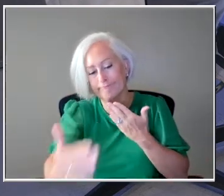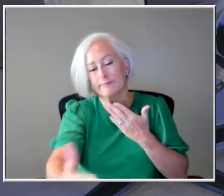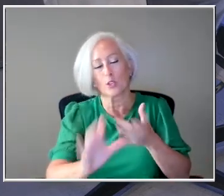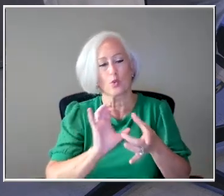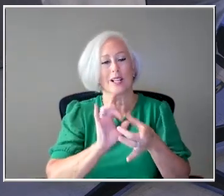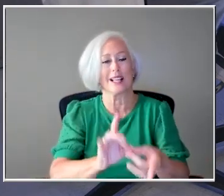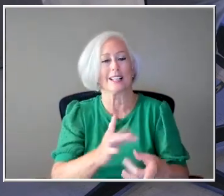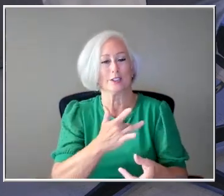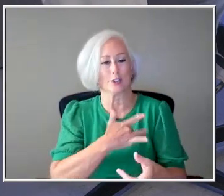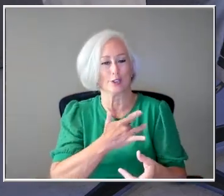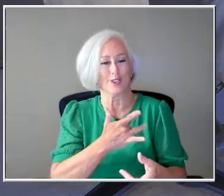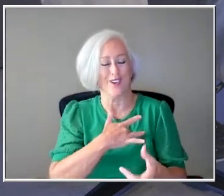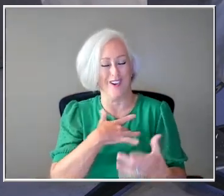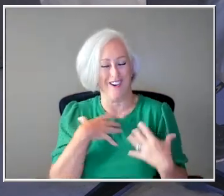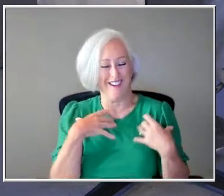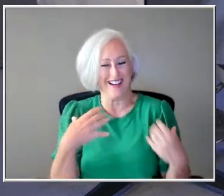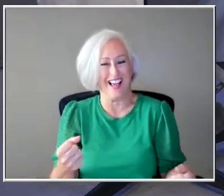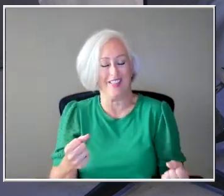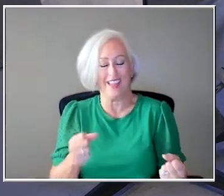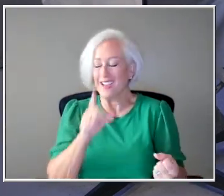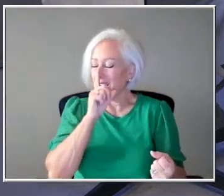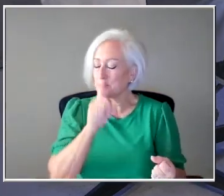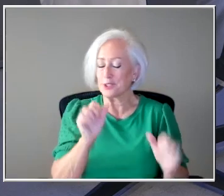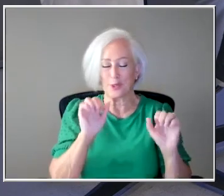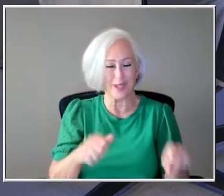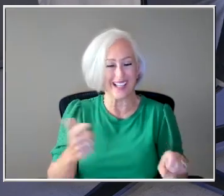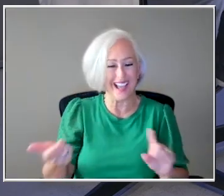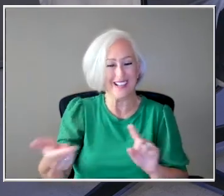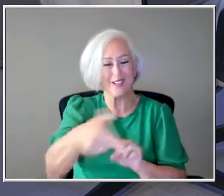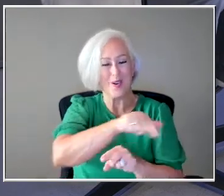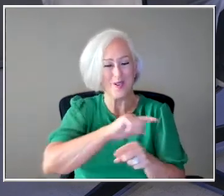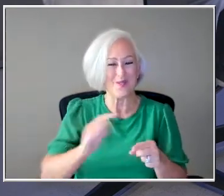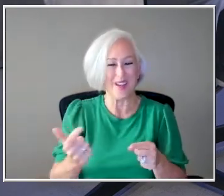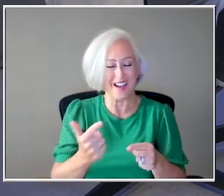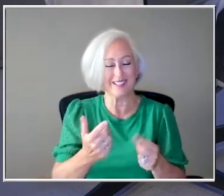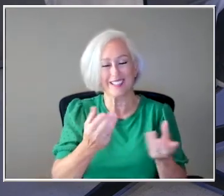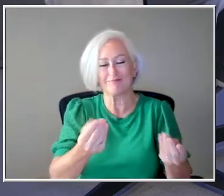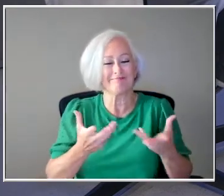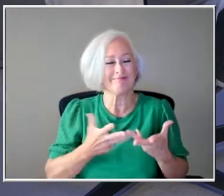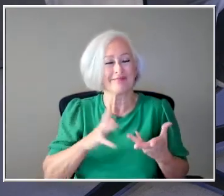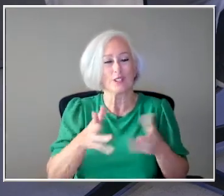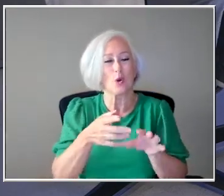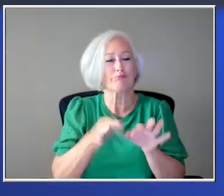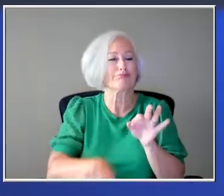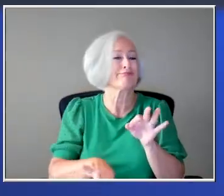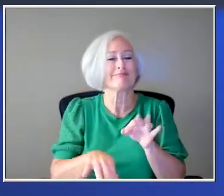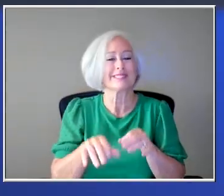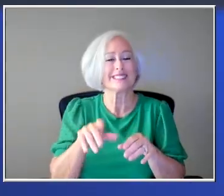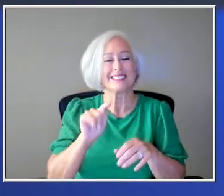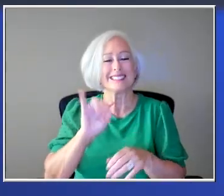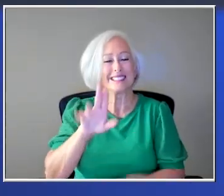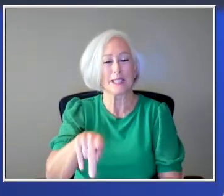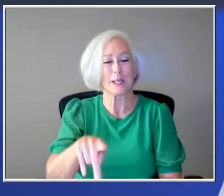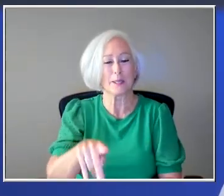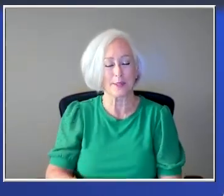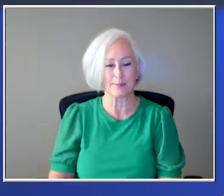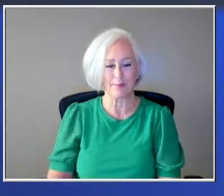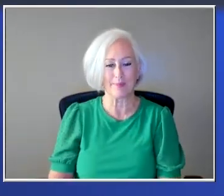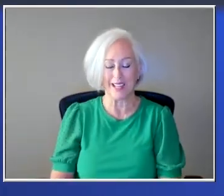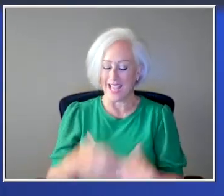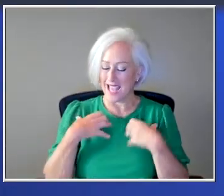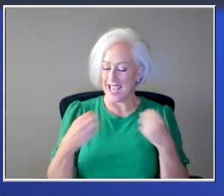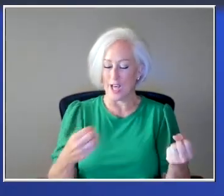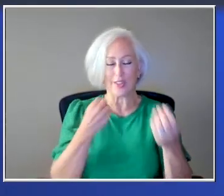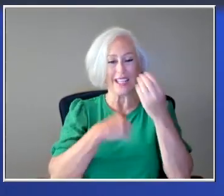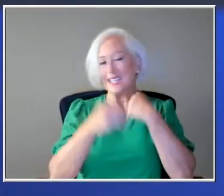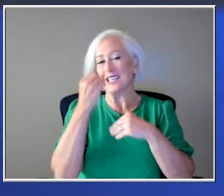around the around the table on this one. Give us some good quick tips. Healthy eating,